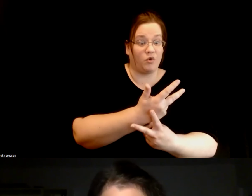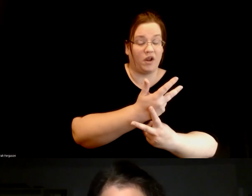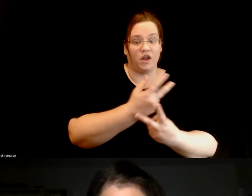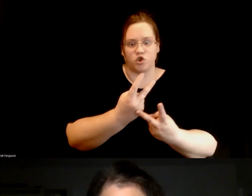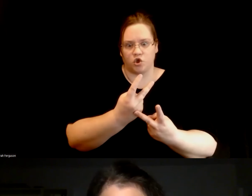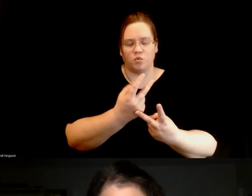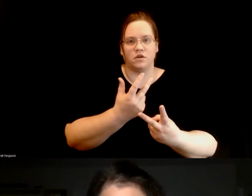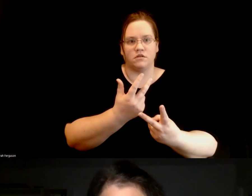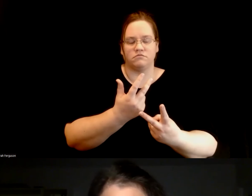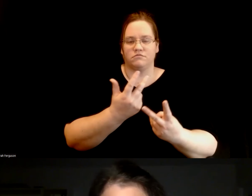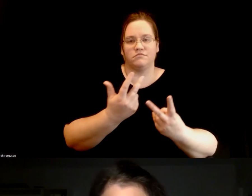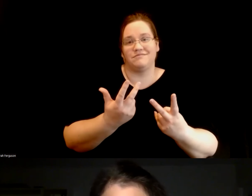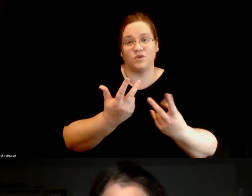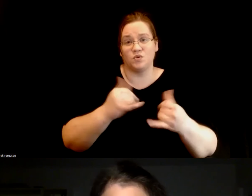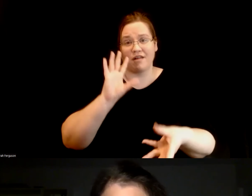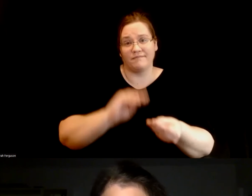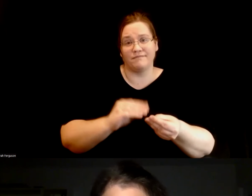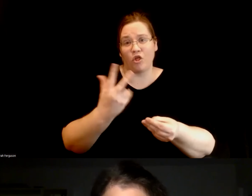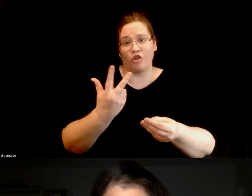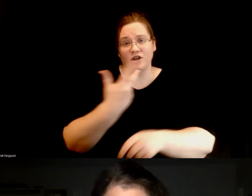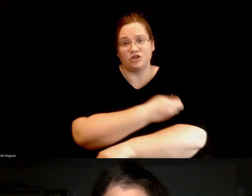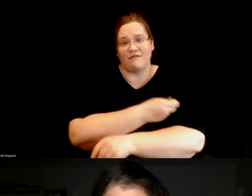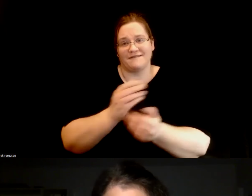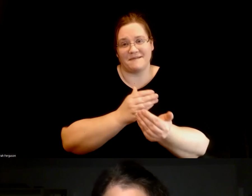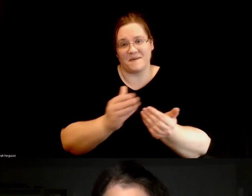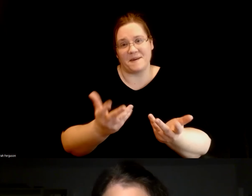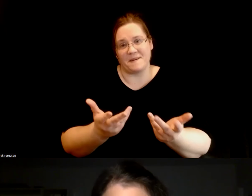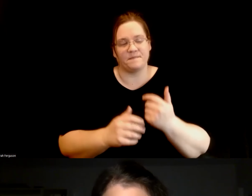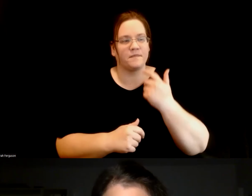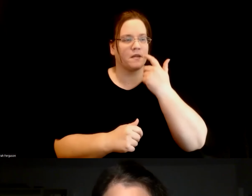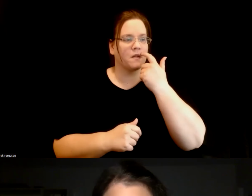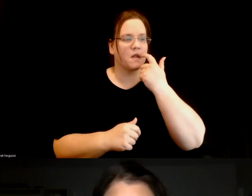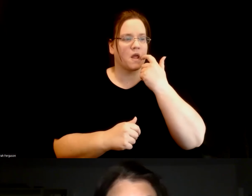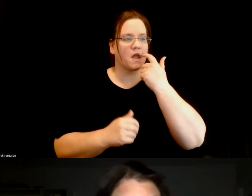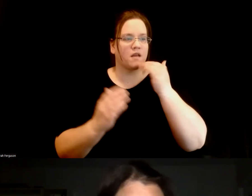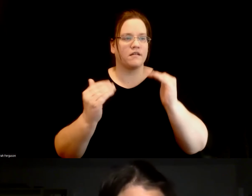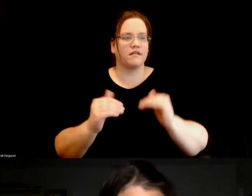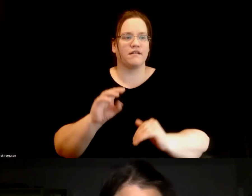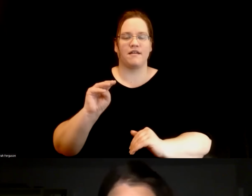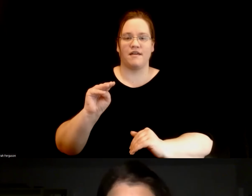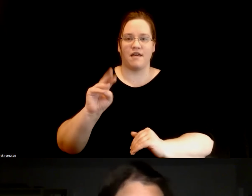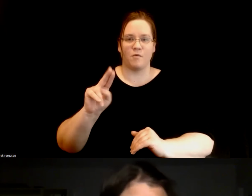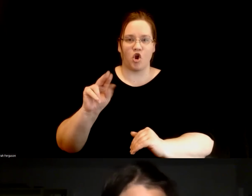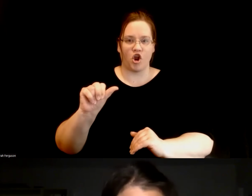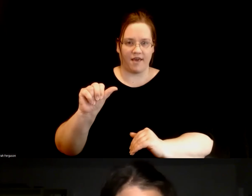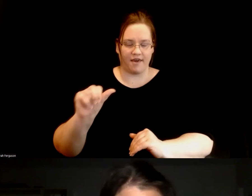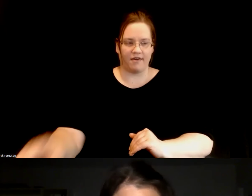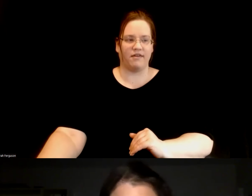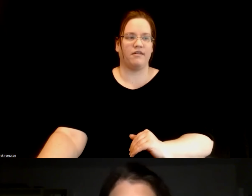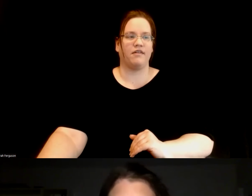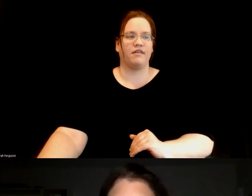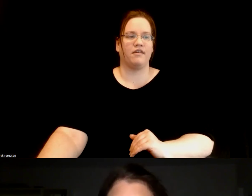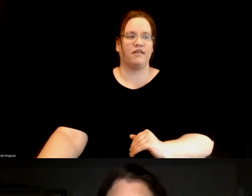more, yeah. Okay, next question. This is about mRNA vaccine, like mRNA technology